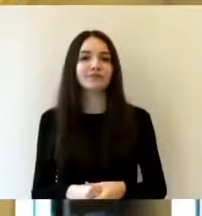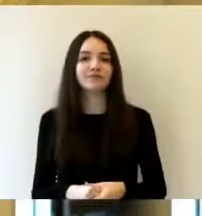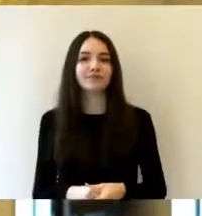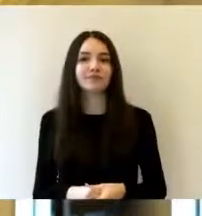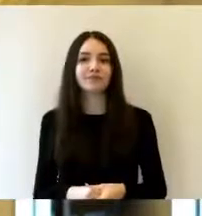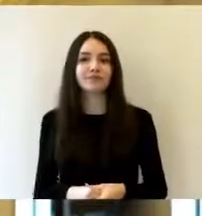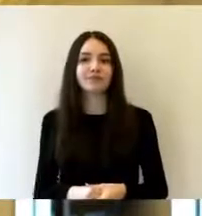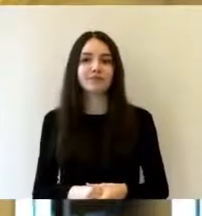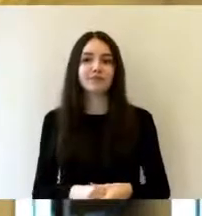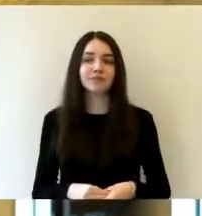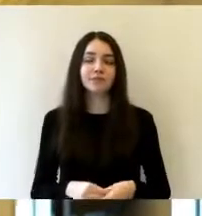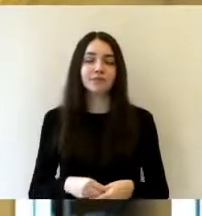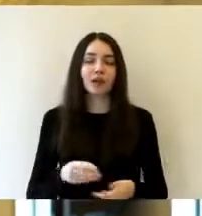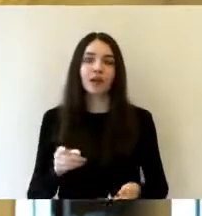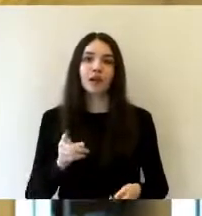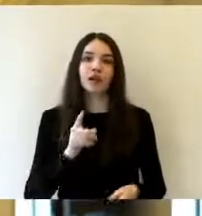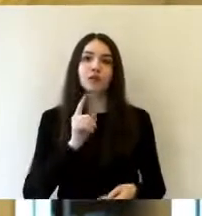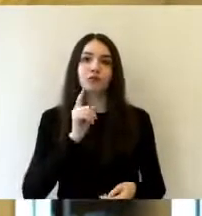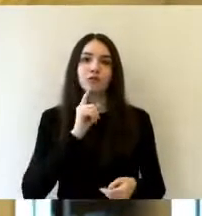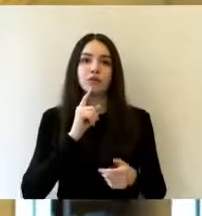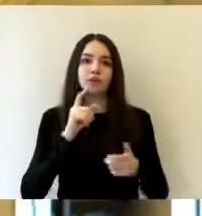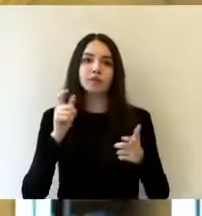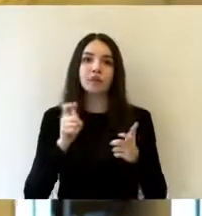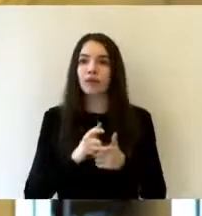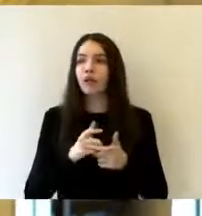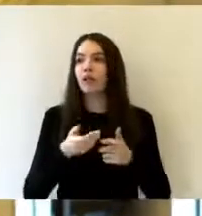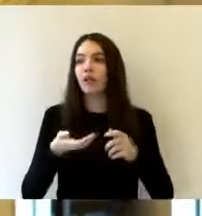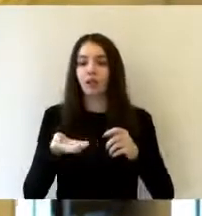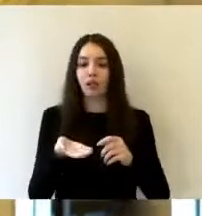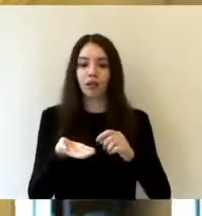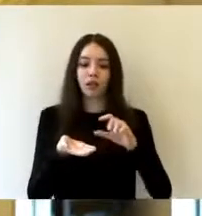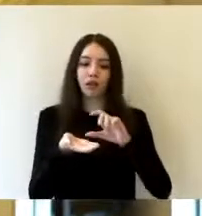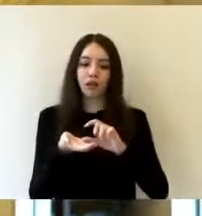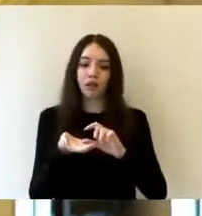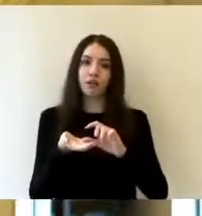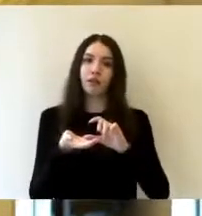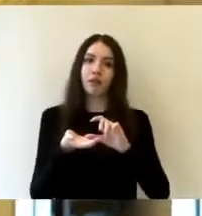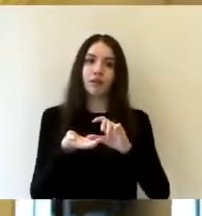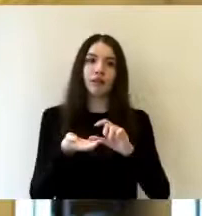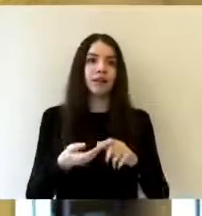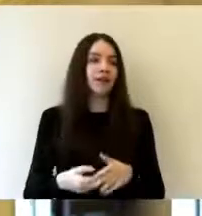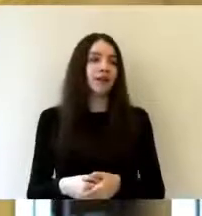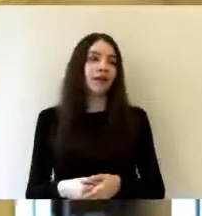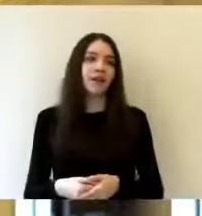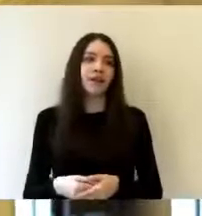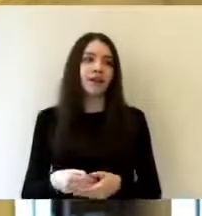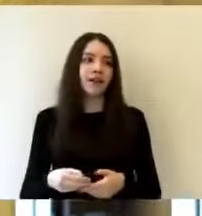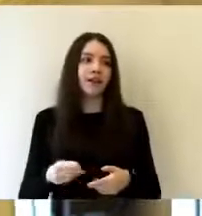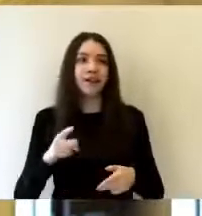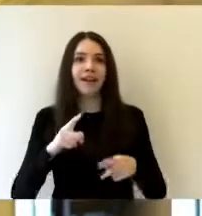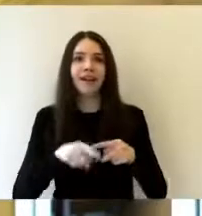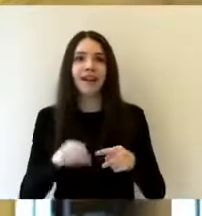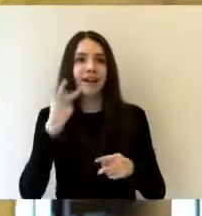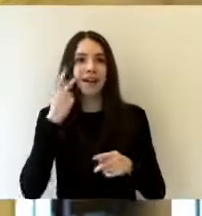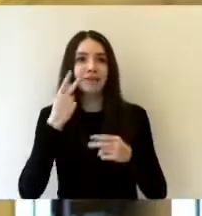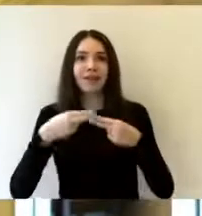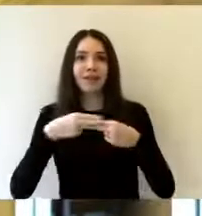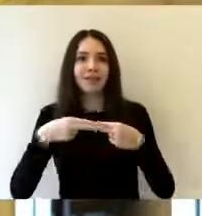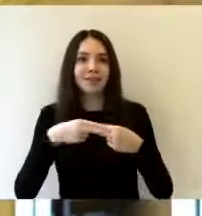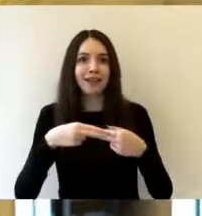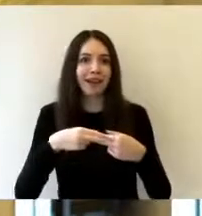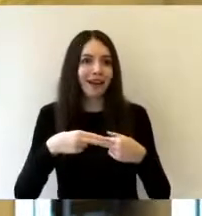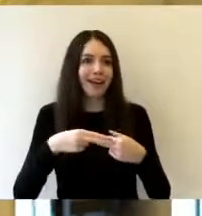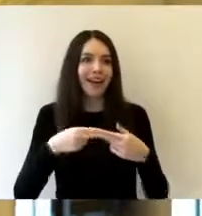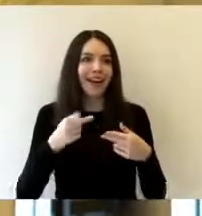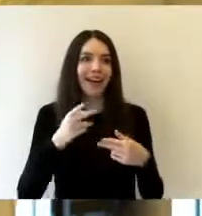It's so small, it's invisible. It's so small that we're having a hard time pulling it up on the slide.